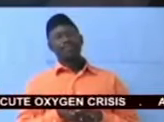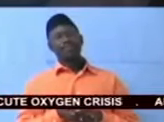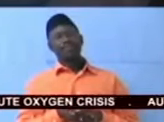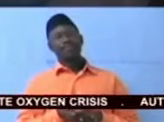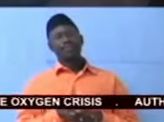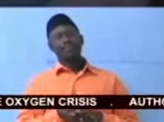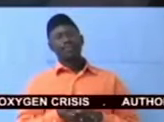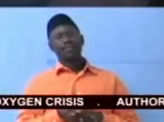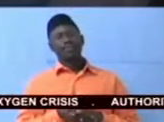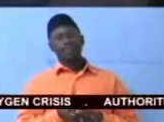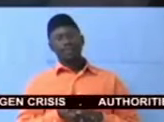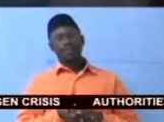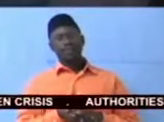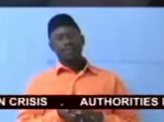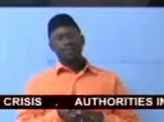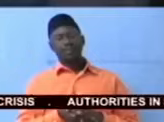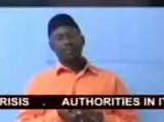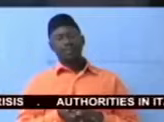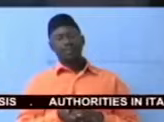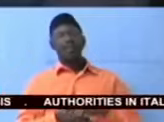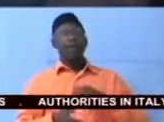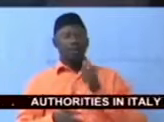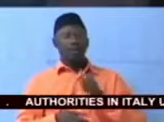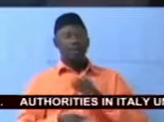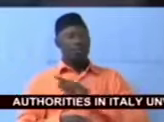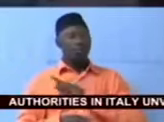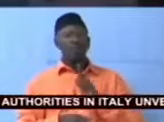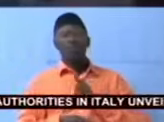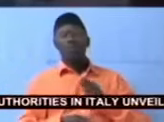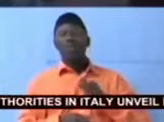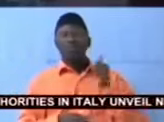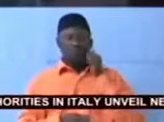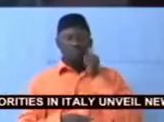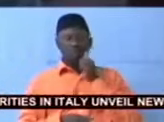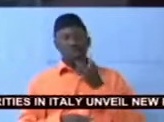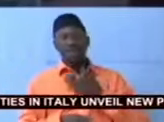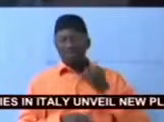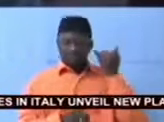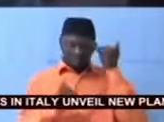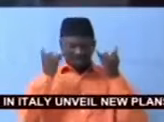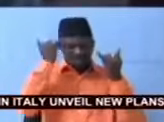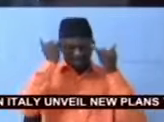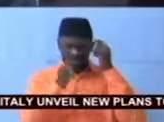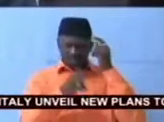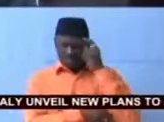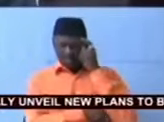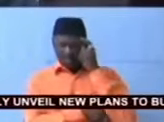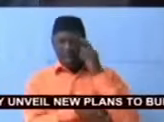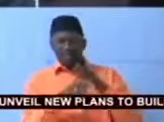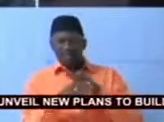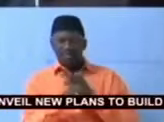So we have always had the opinion that before we are sanctioned administratively,